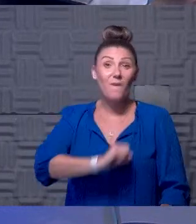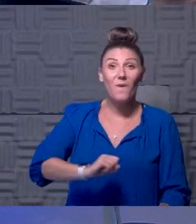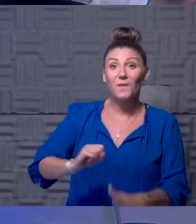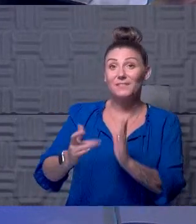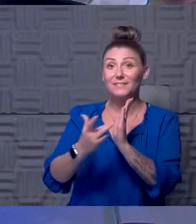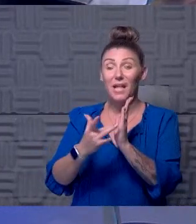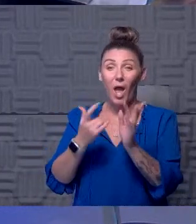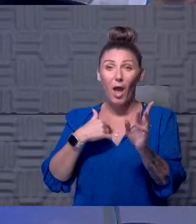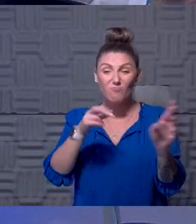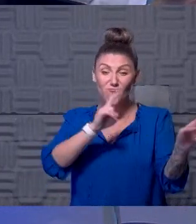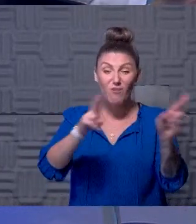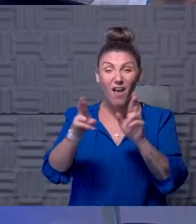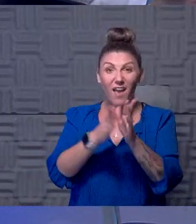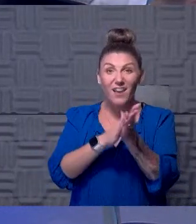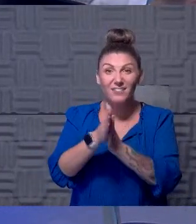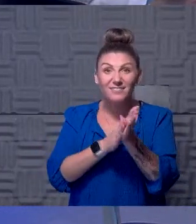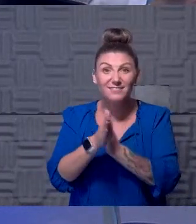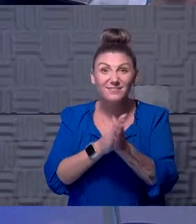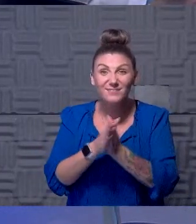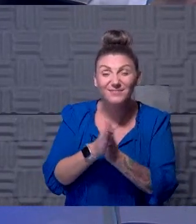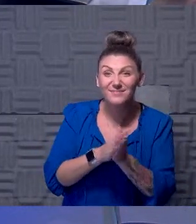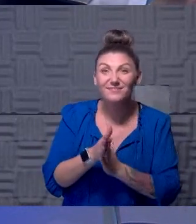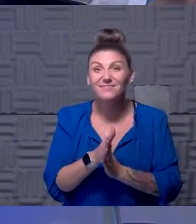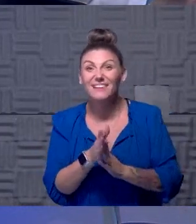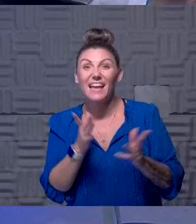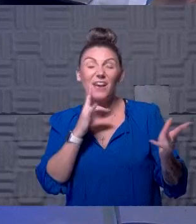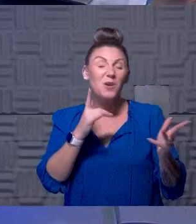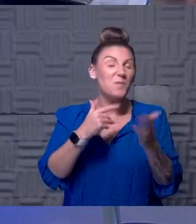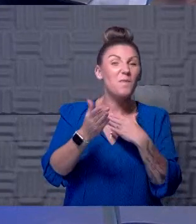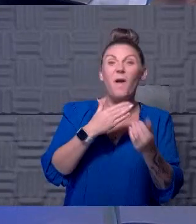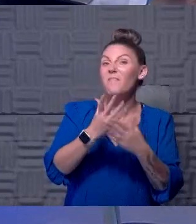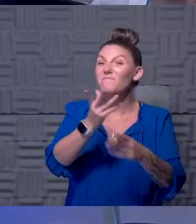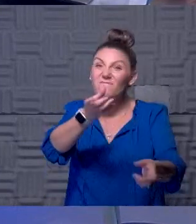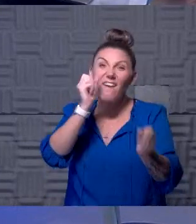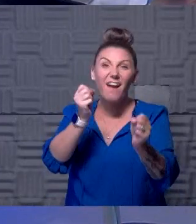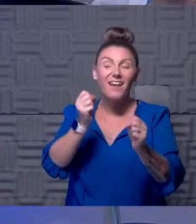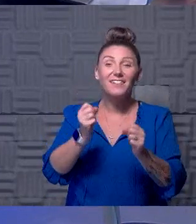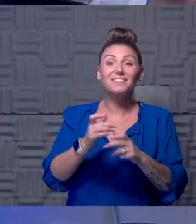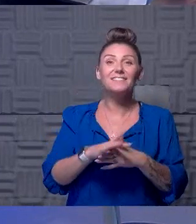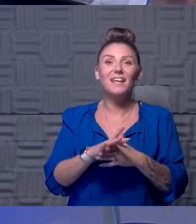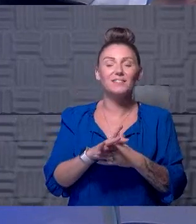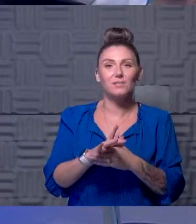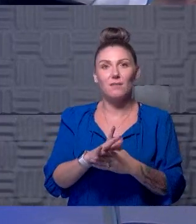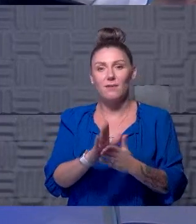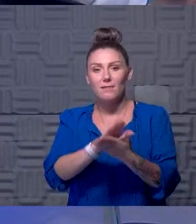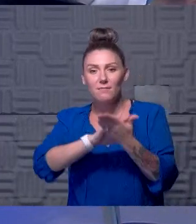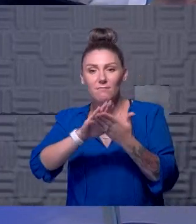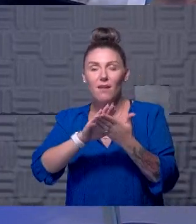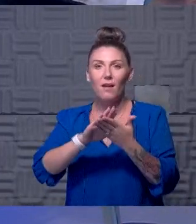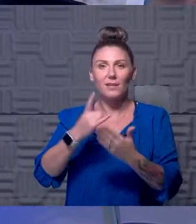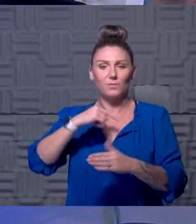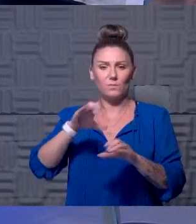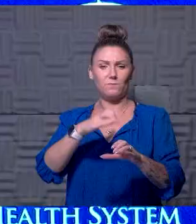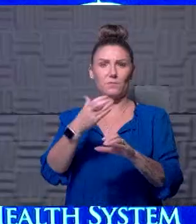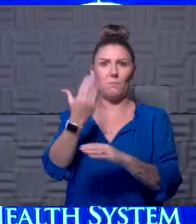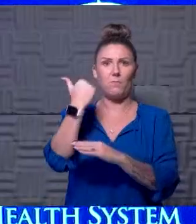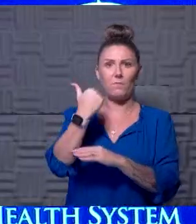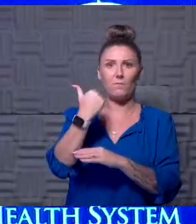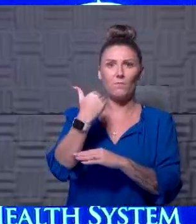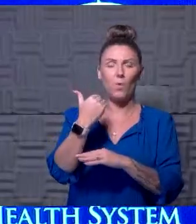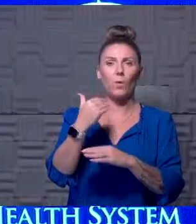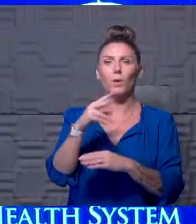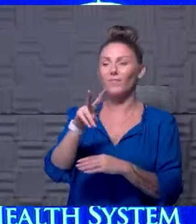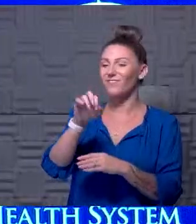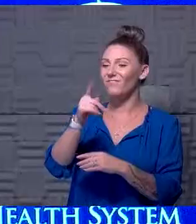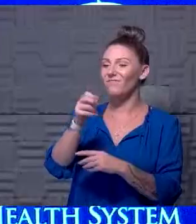ready to go. Sure. Even if I love about Star Trek and warp speed and things like that, it is reassuring to me that it's something we've done before in terms of the vector